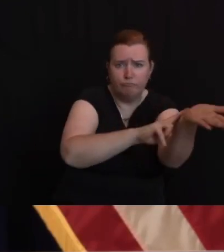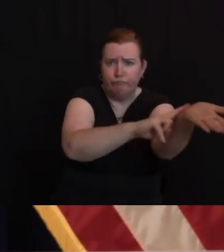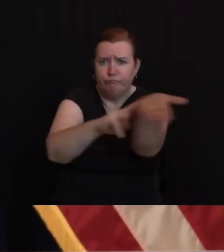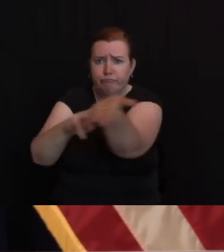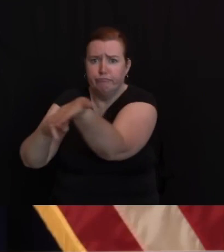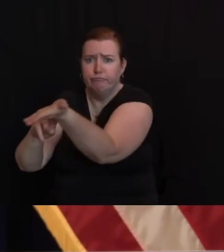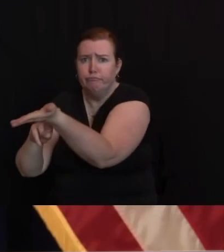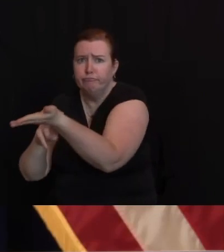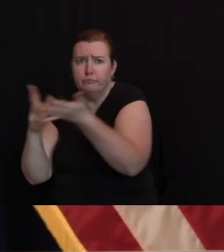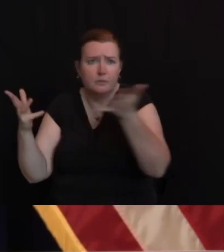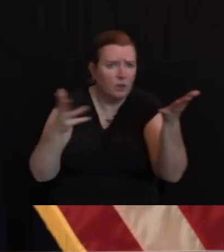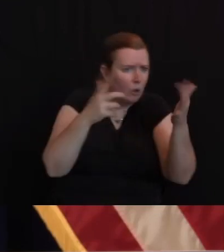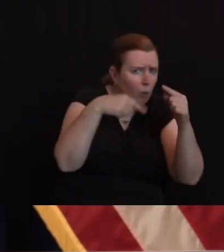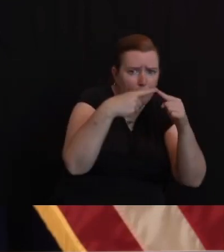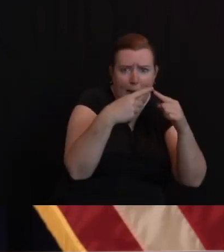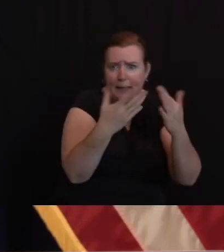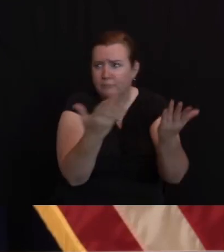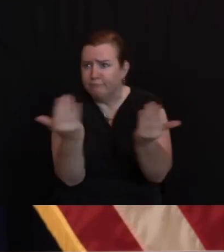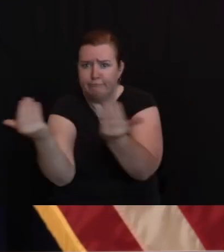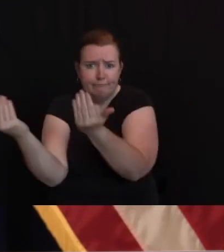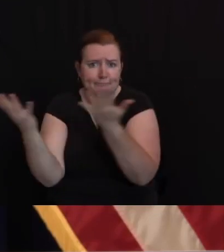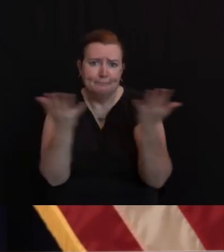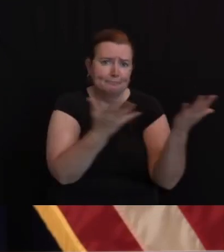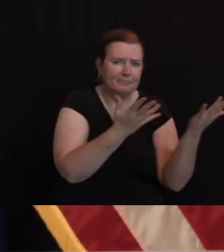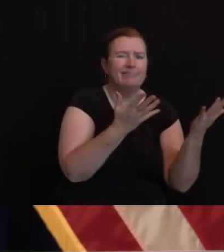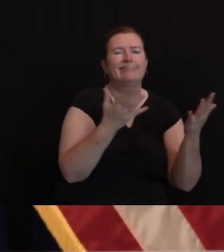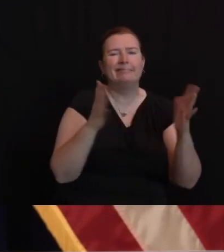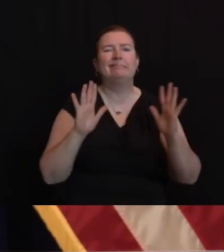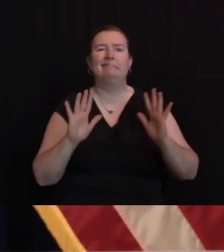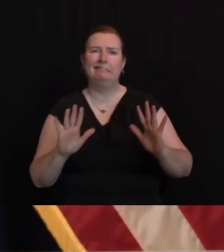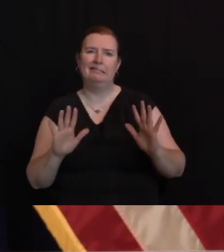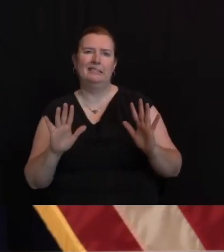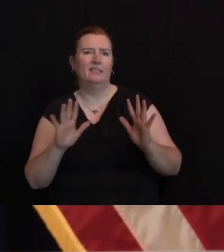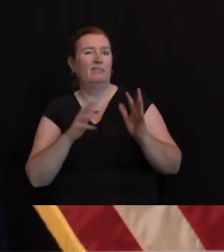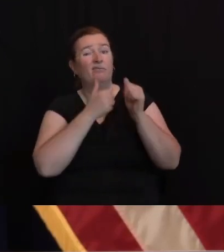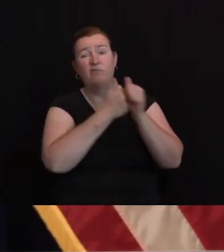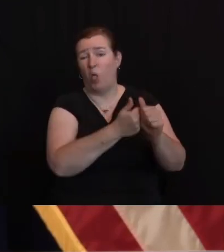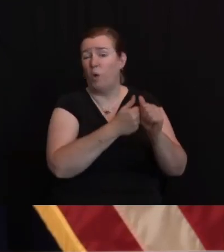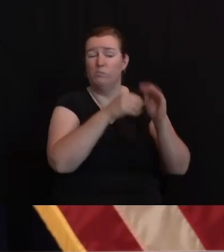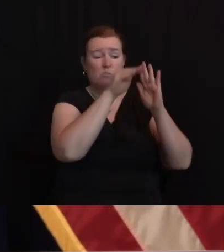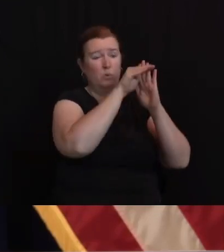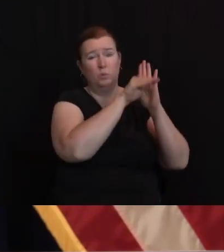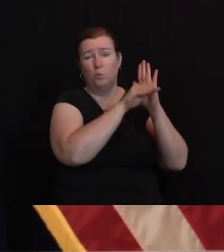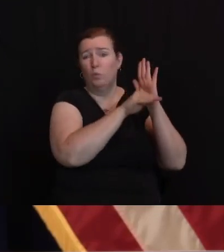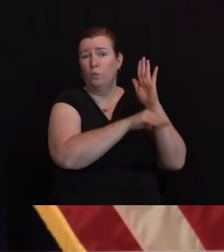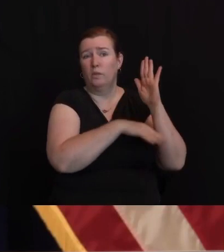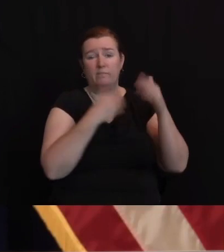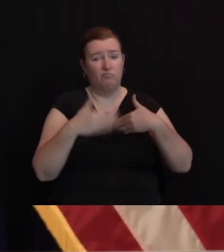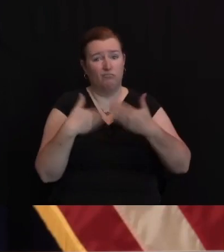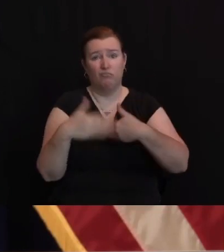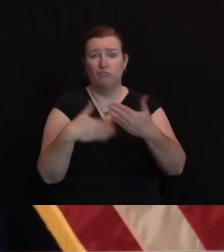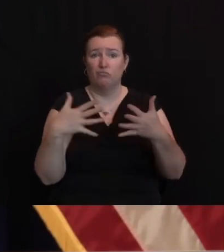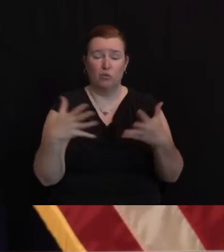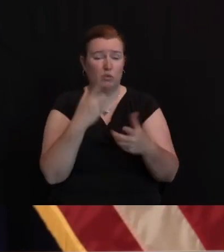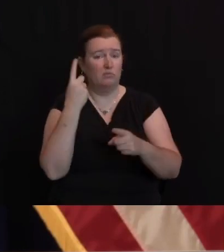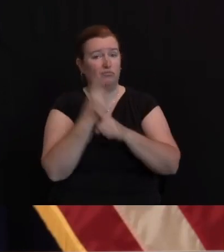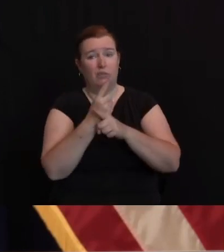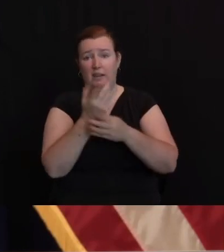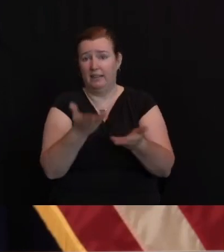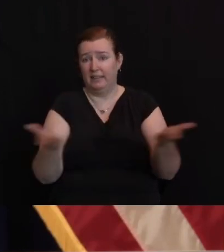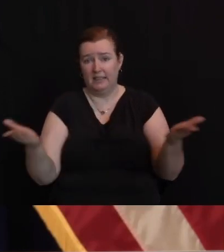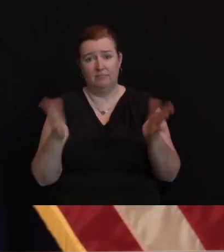handle on the restoration. They are following protocol. They are doing the right things,